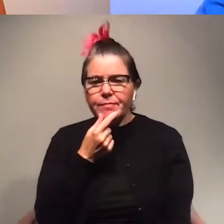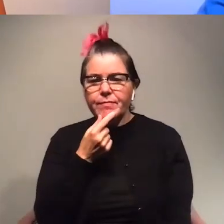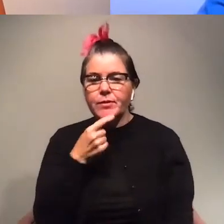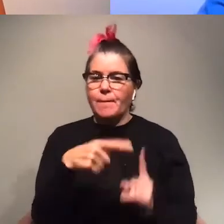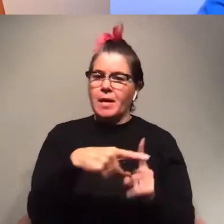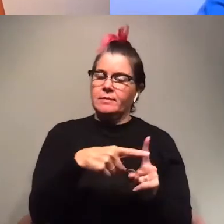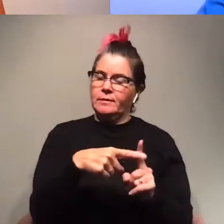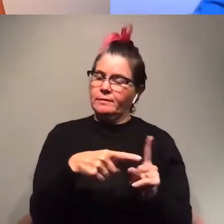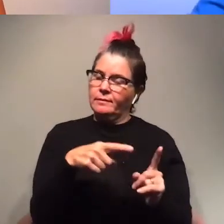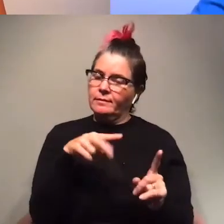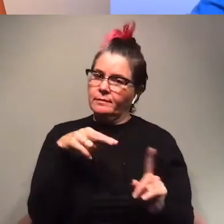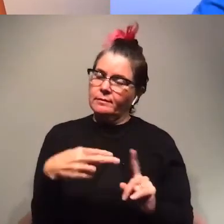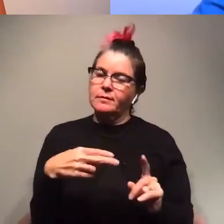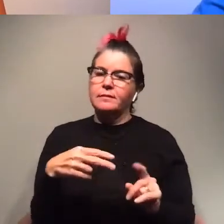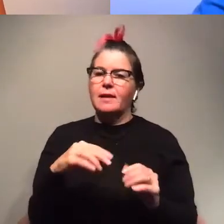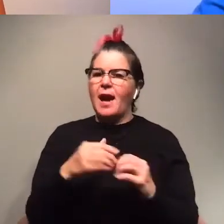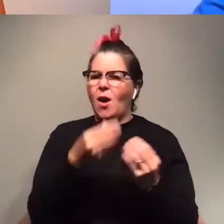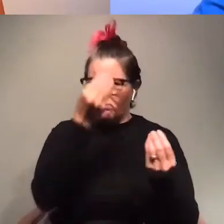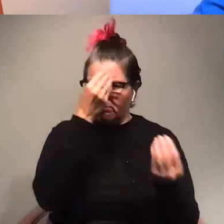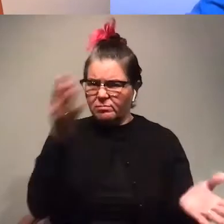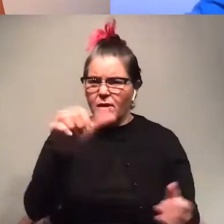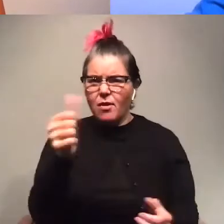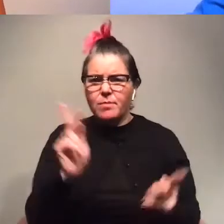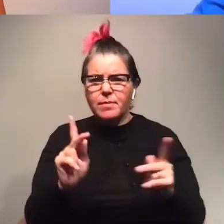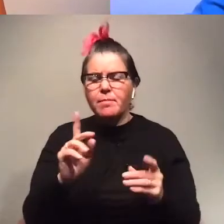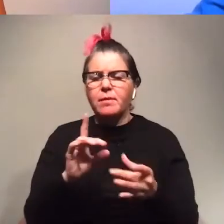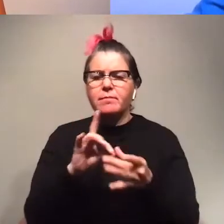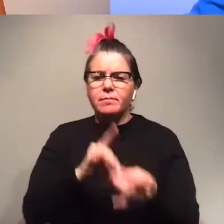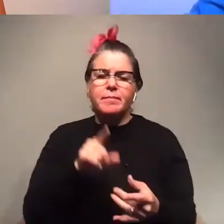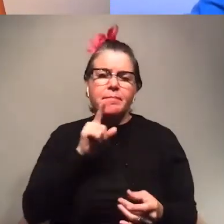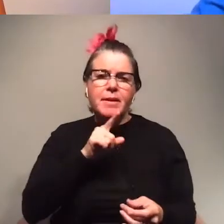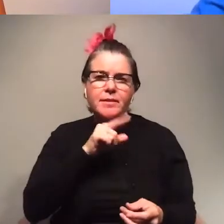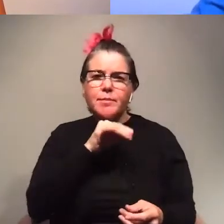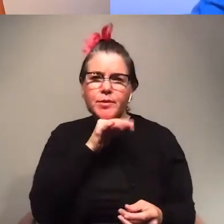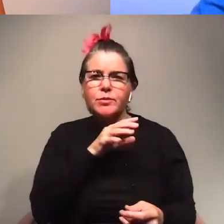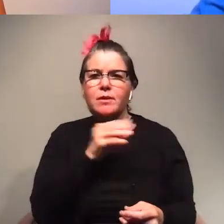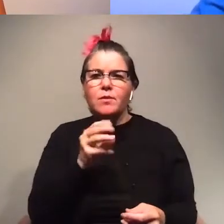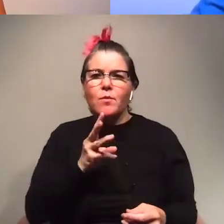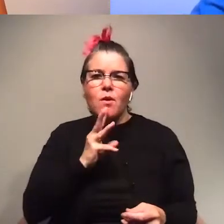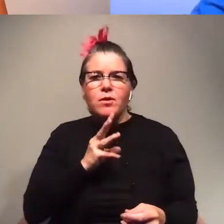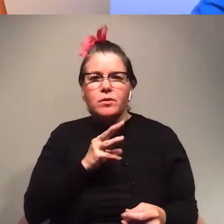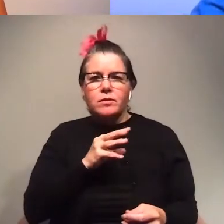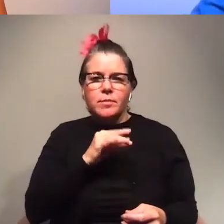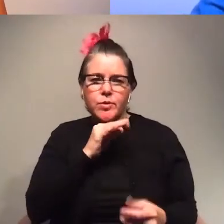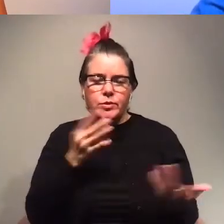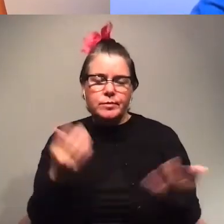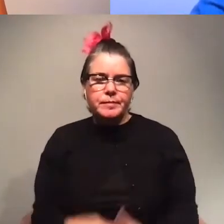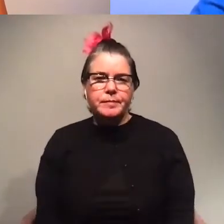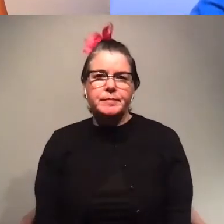like how can we inform other people about plastic pollution and water pollution?